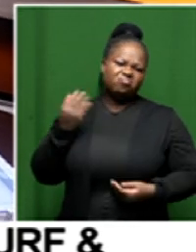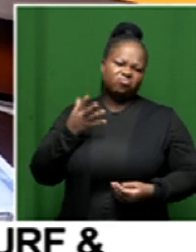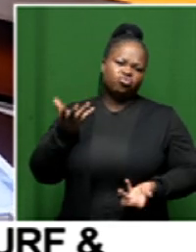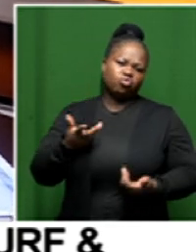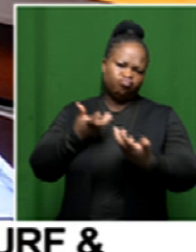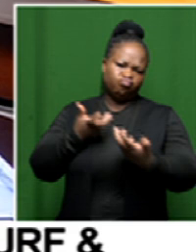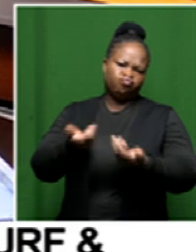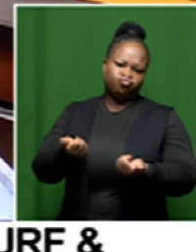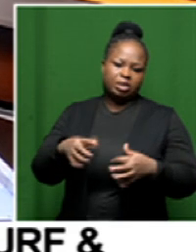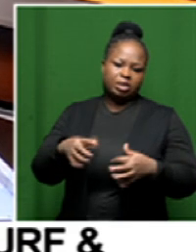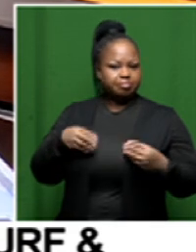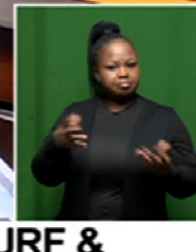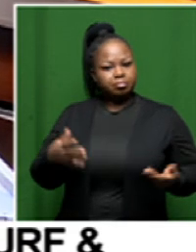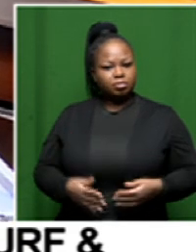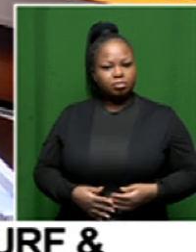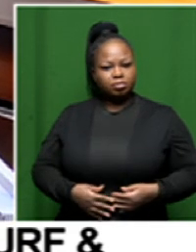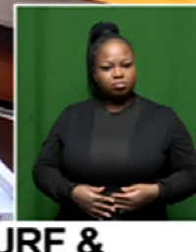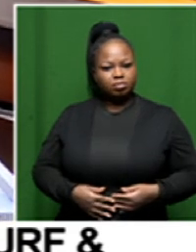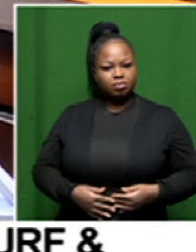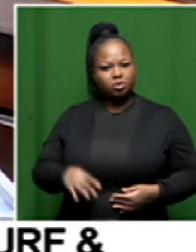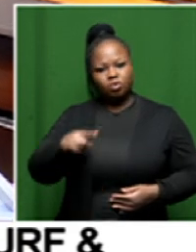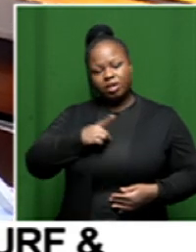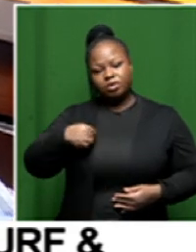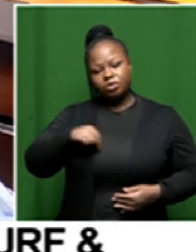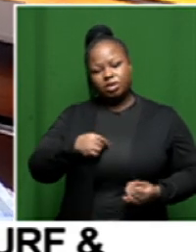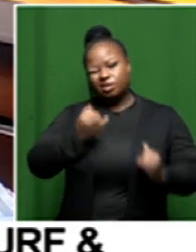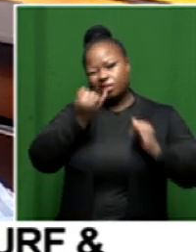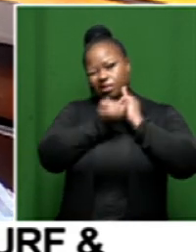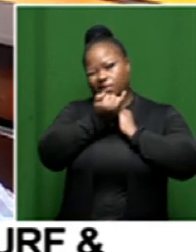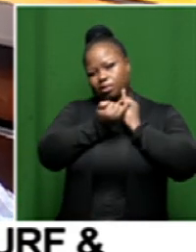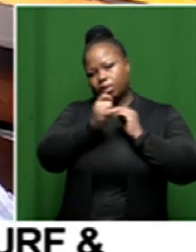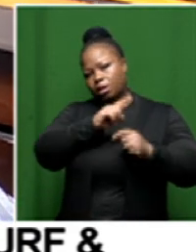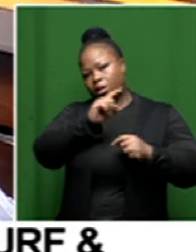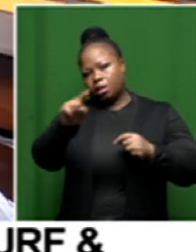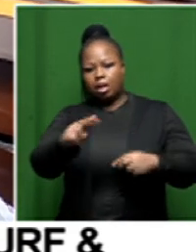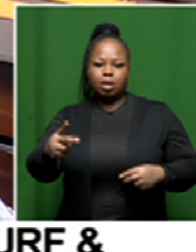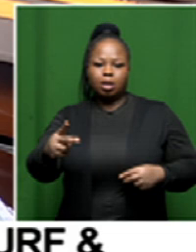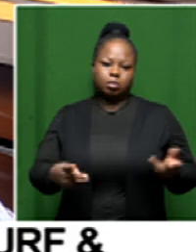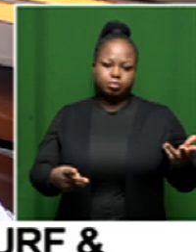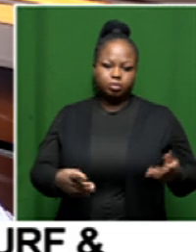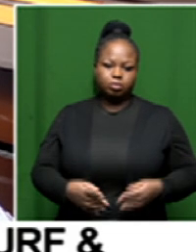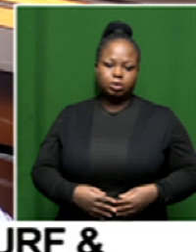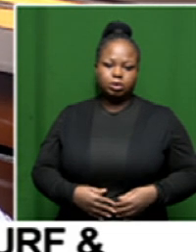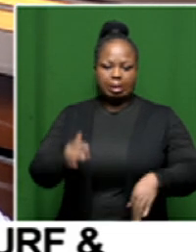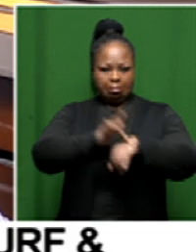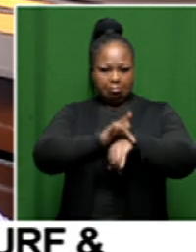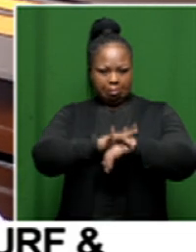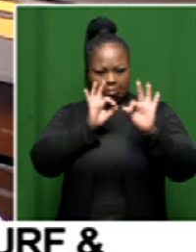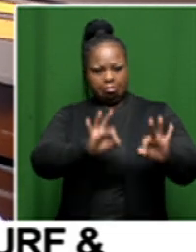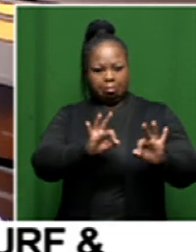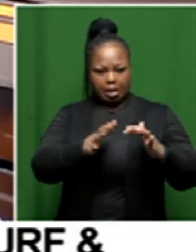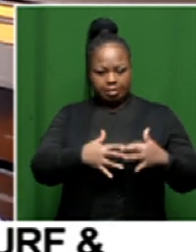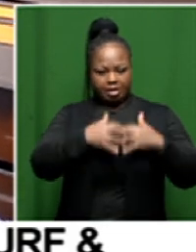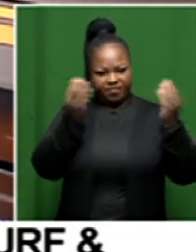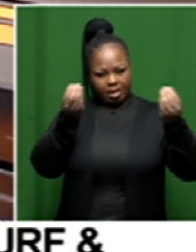do. That we do have. Even though we do compete with obviously well-off or